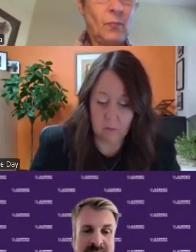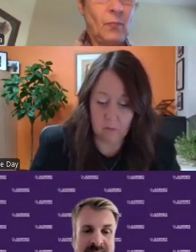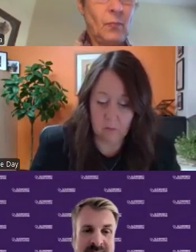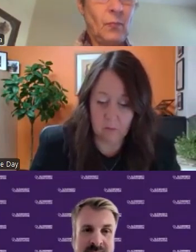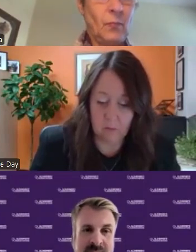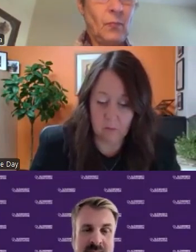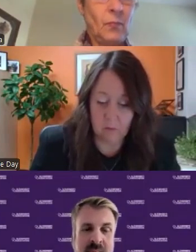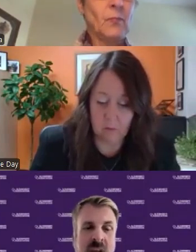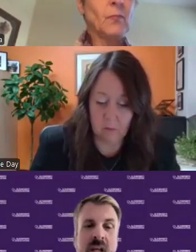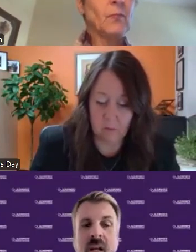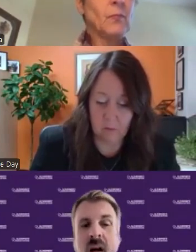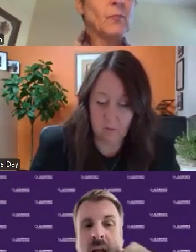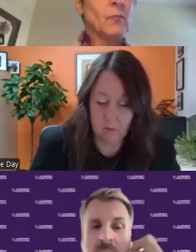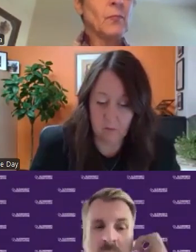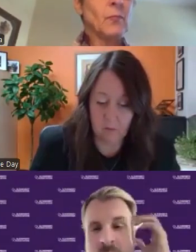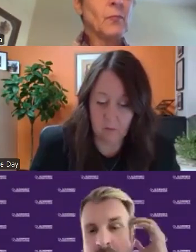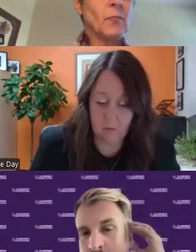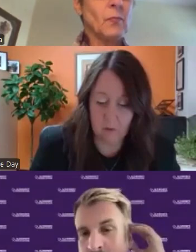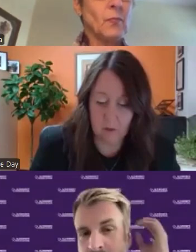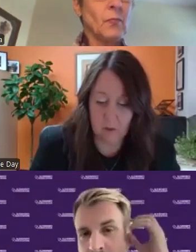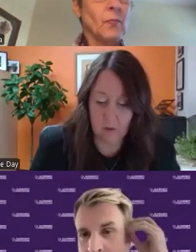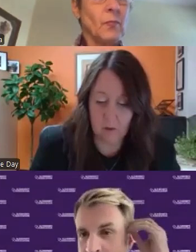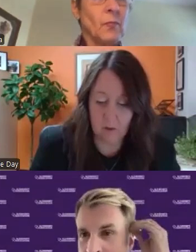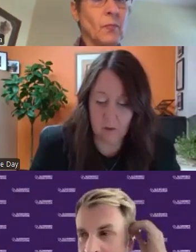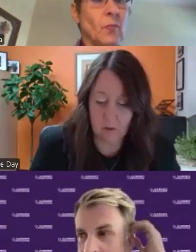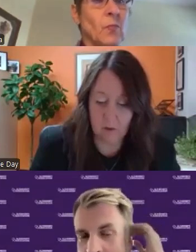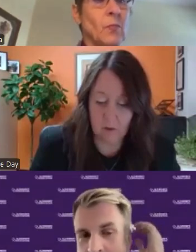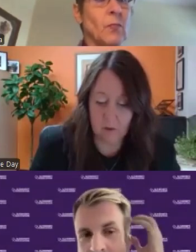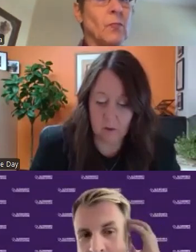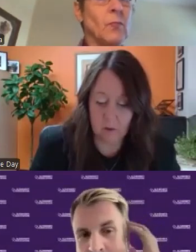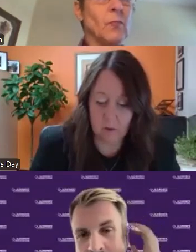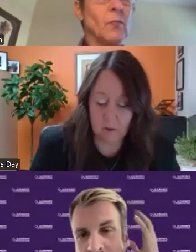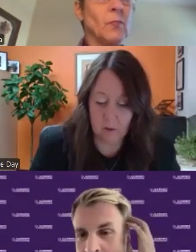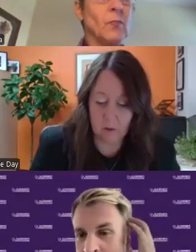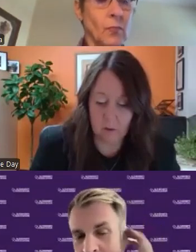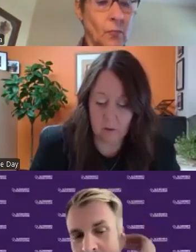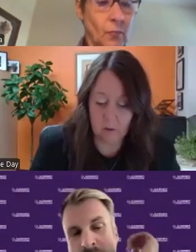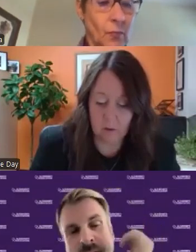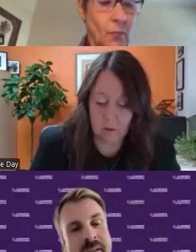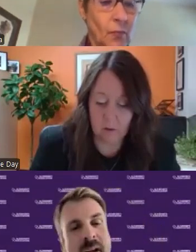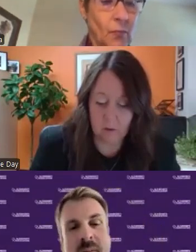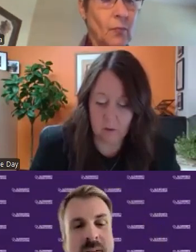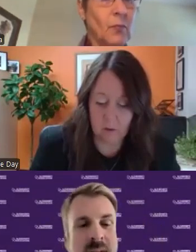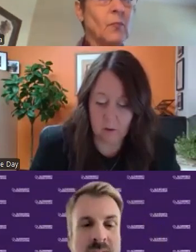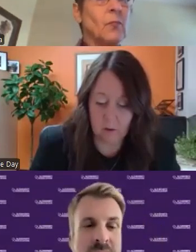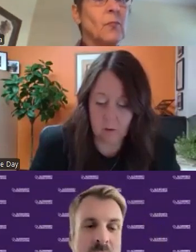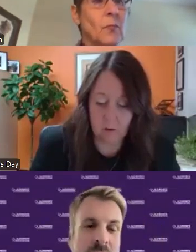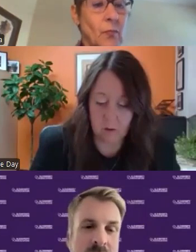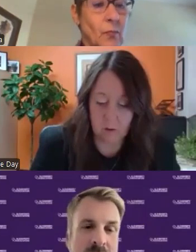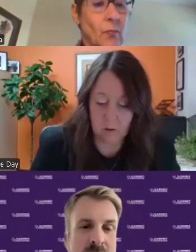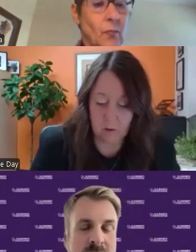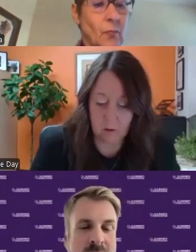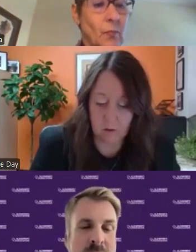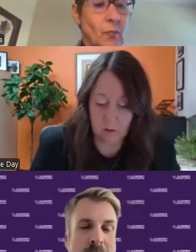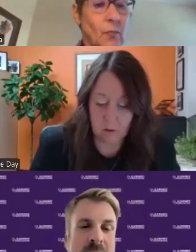Eric, I don't know if you have other thoughts. I would concur on the budget. The budget is kind of looking a little better than predicted, but I would take that with a grain